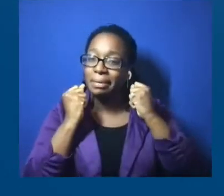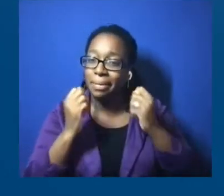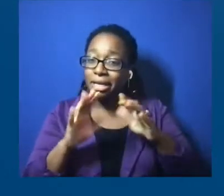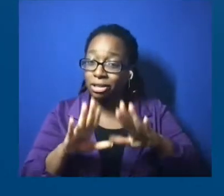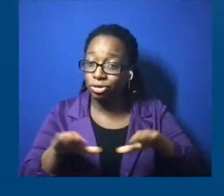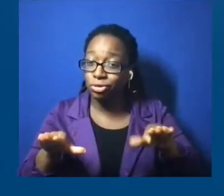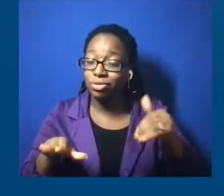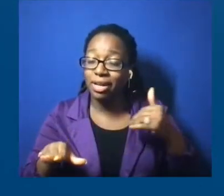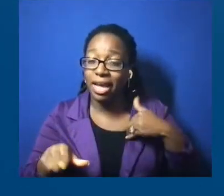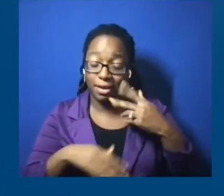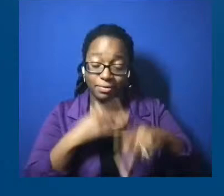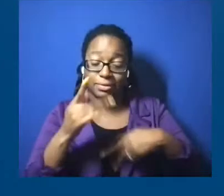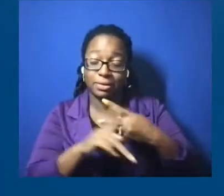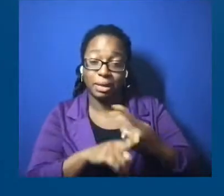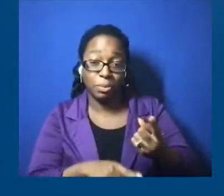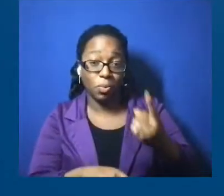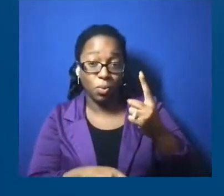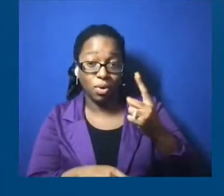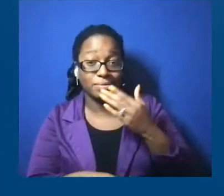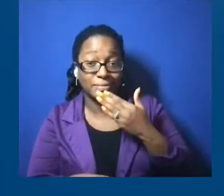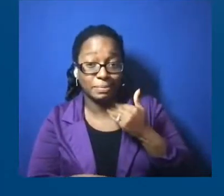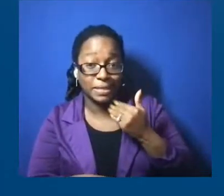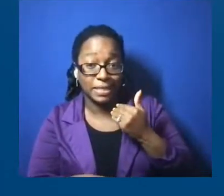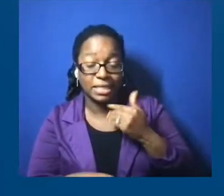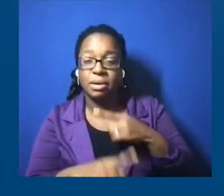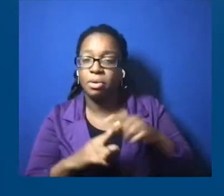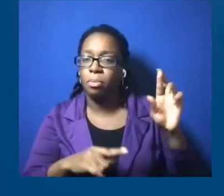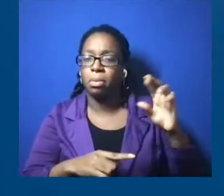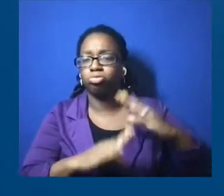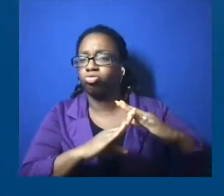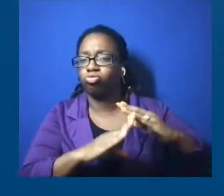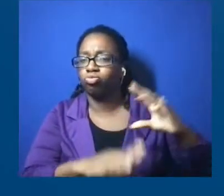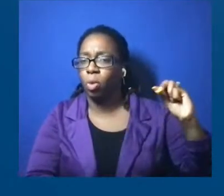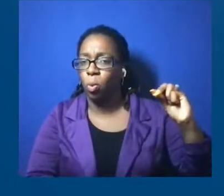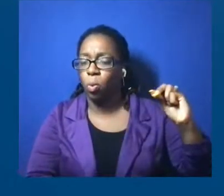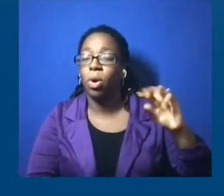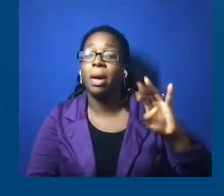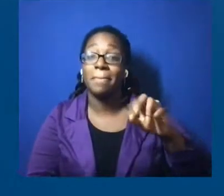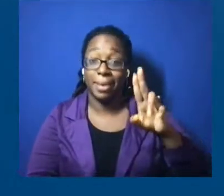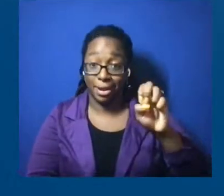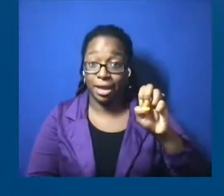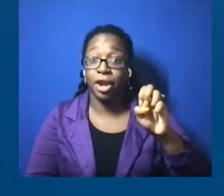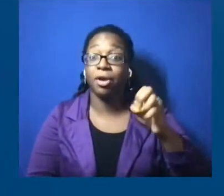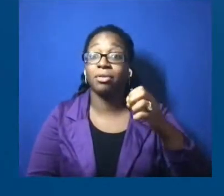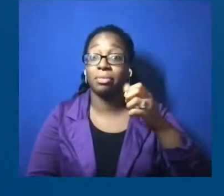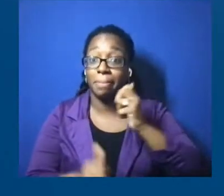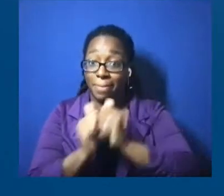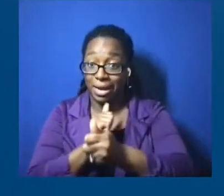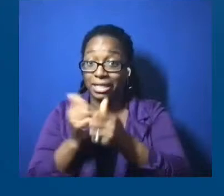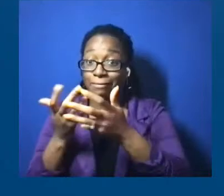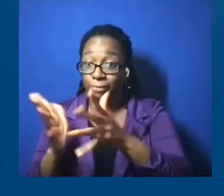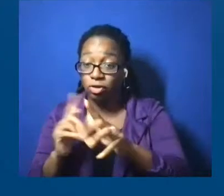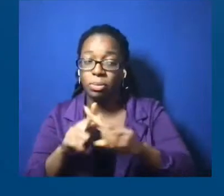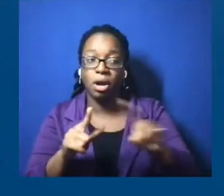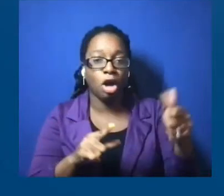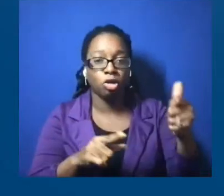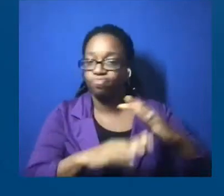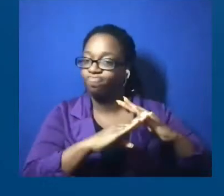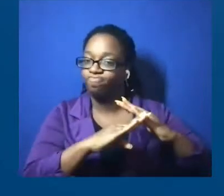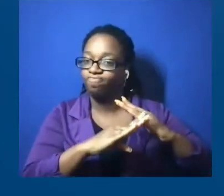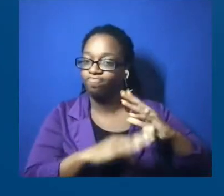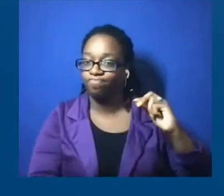1 diabetes. But Republicans blocked it. We got the Medicare piece through, but they blocked it for everybody else. But guess